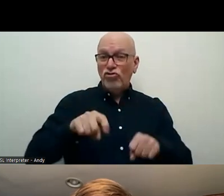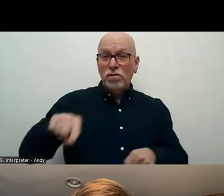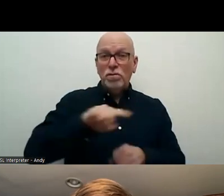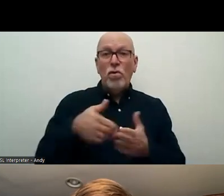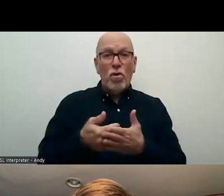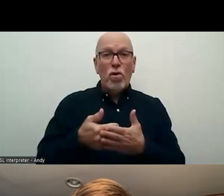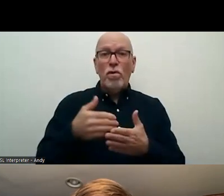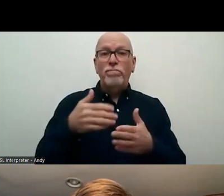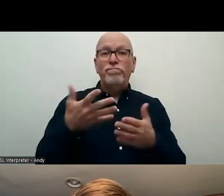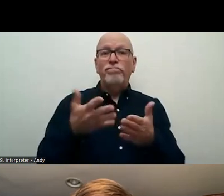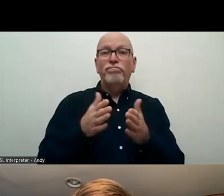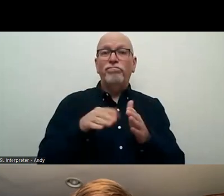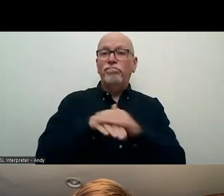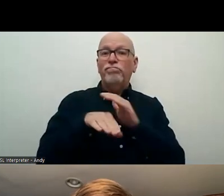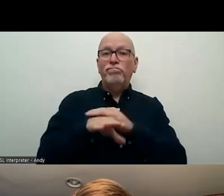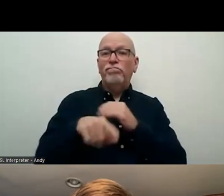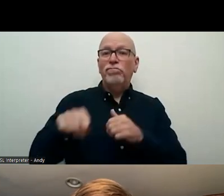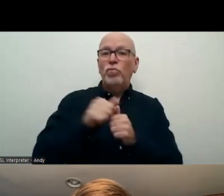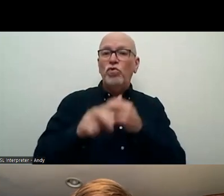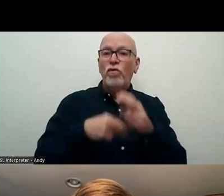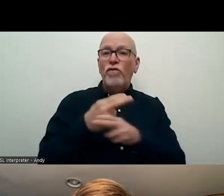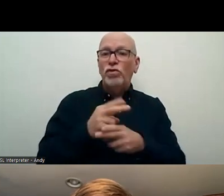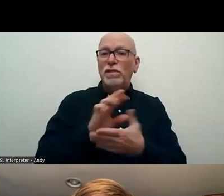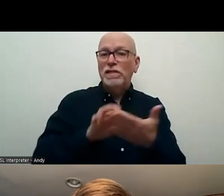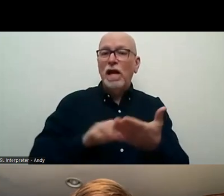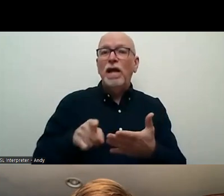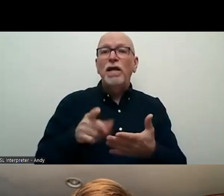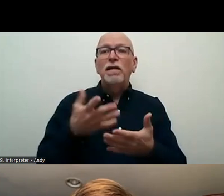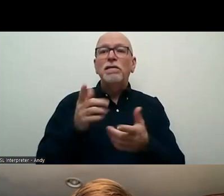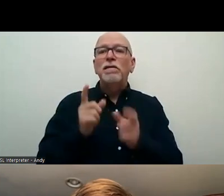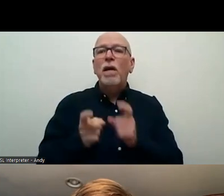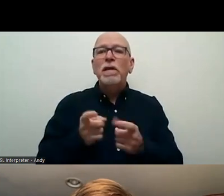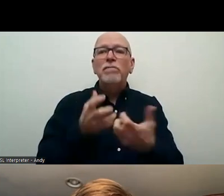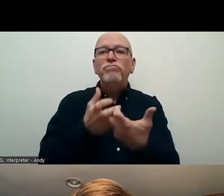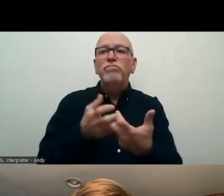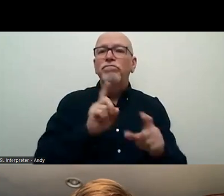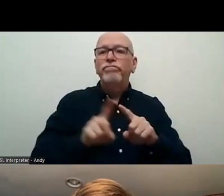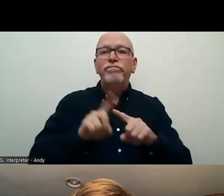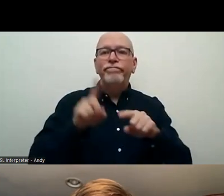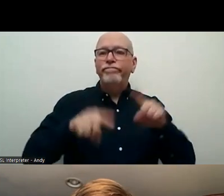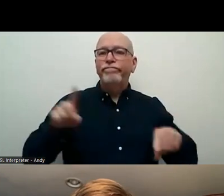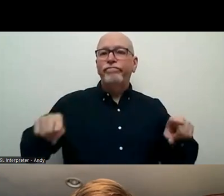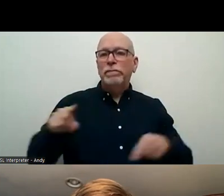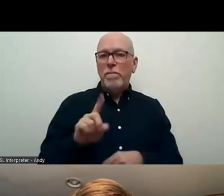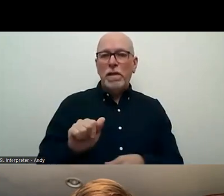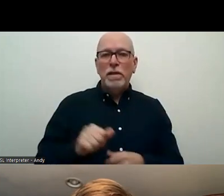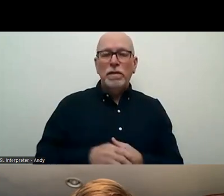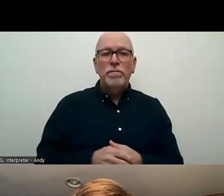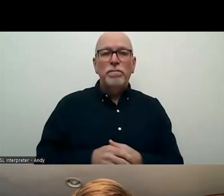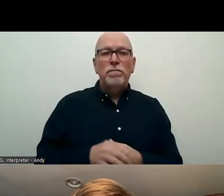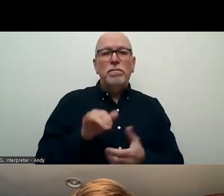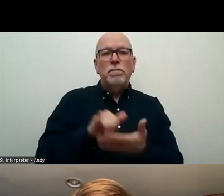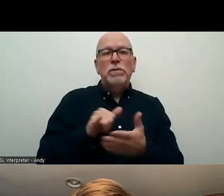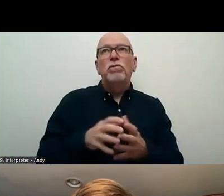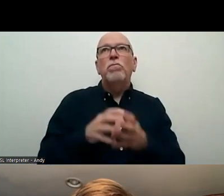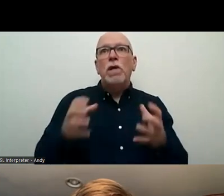universal design accommodating a broad variety of disabilities which is